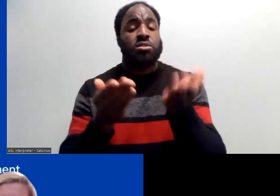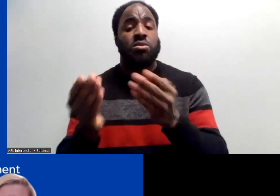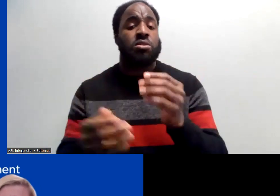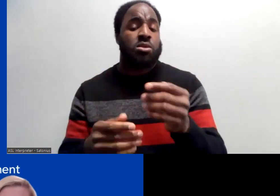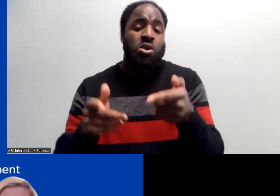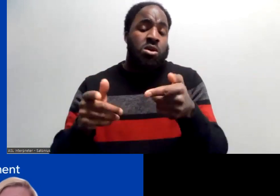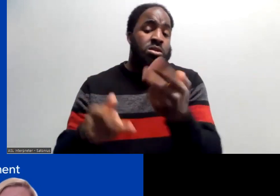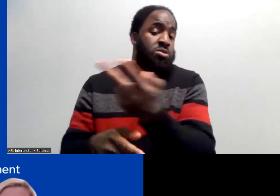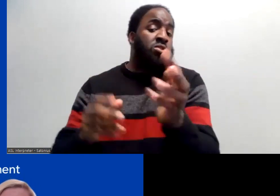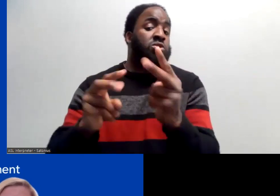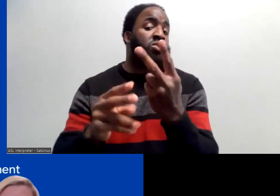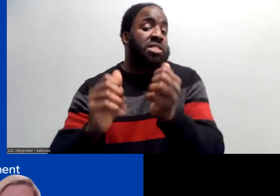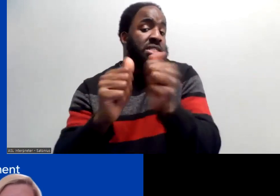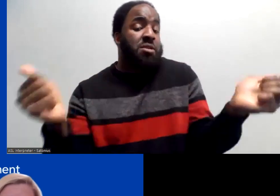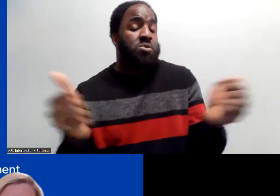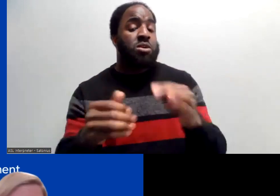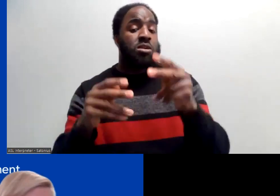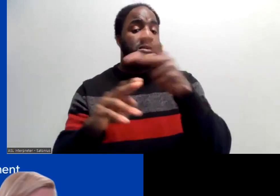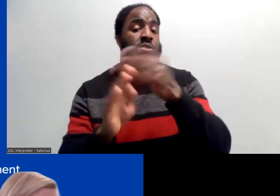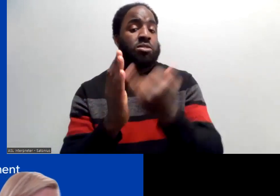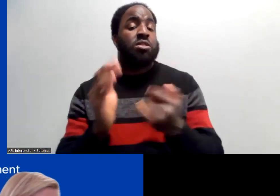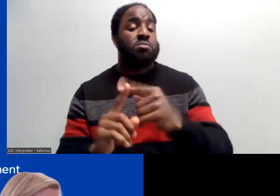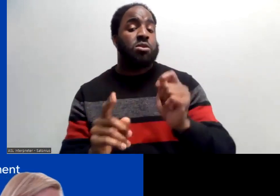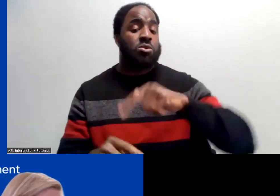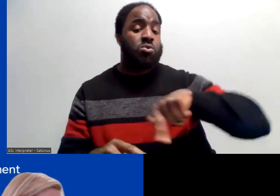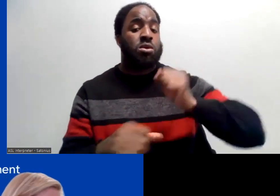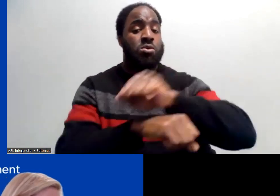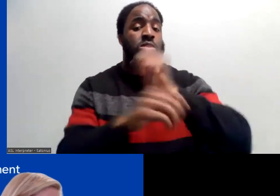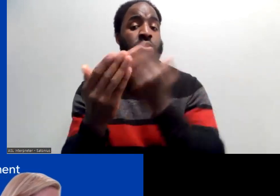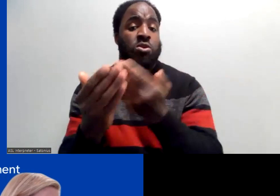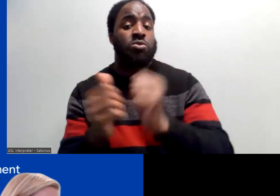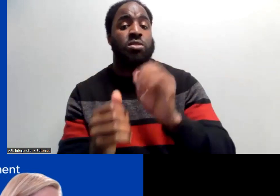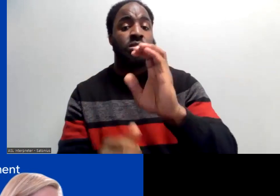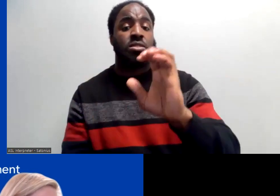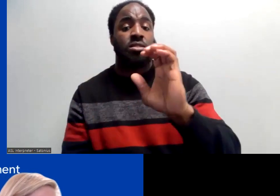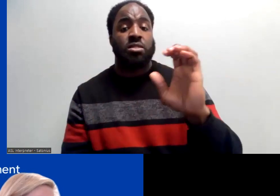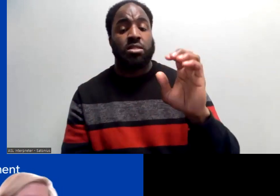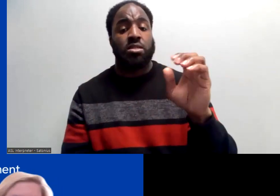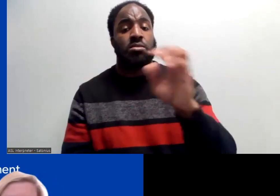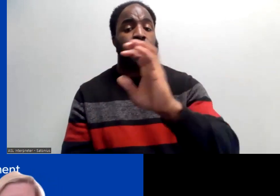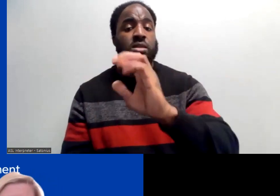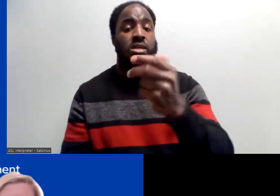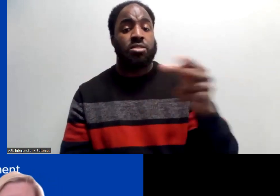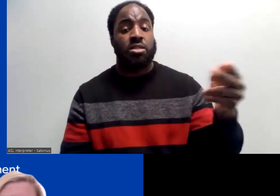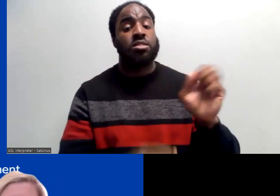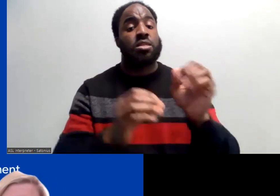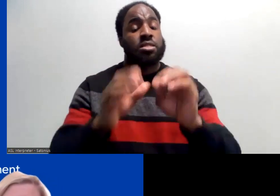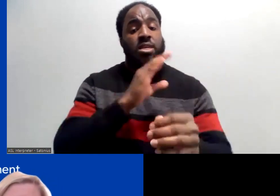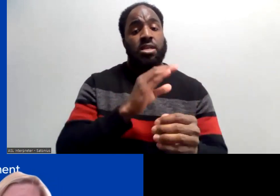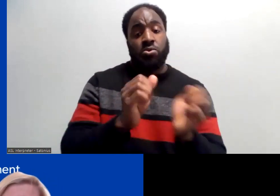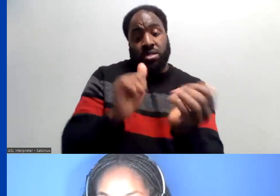separate projects, we are definitely working closely with DHCS on it and look forward to engaging stakeholders on